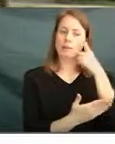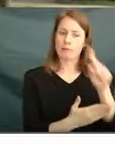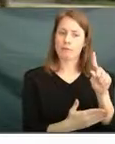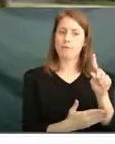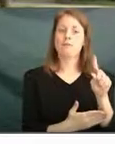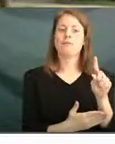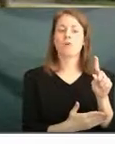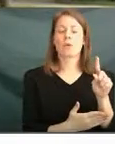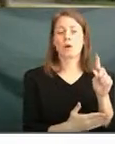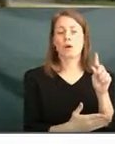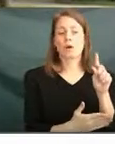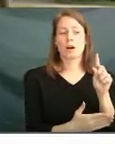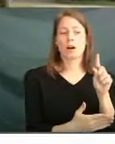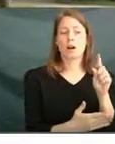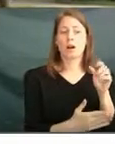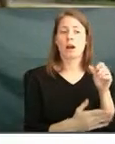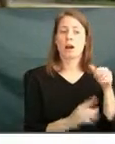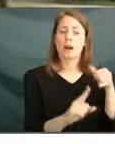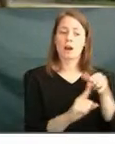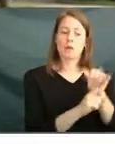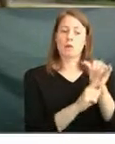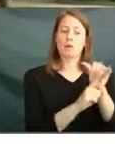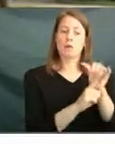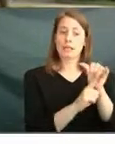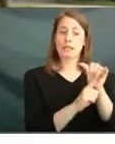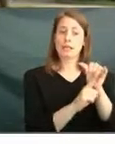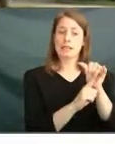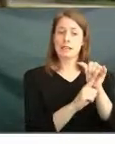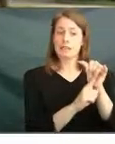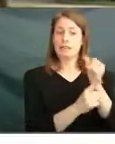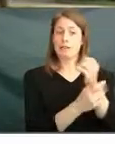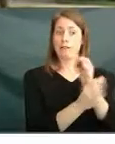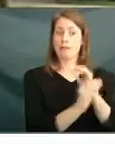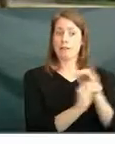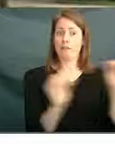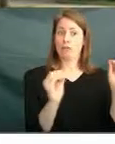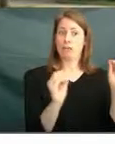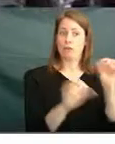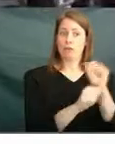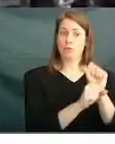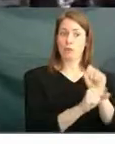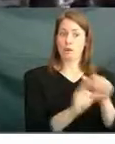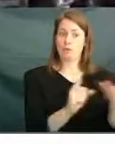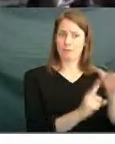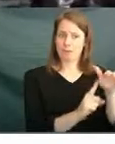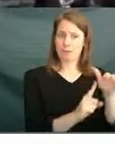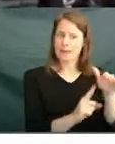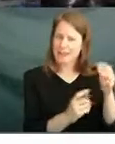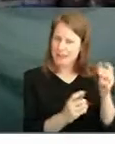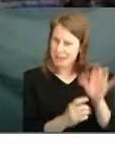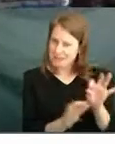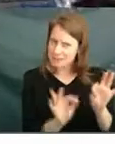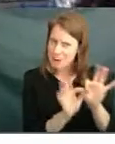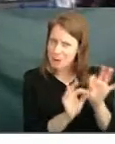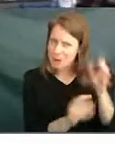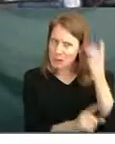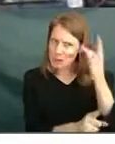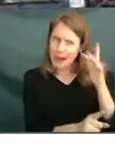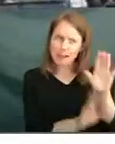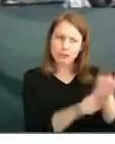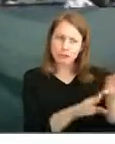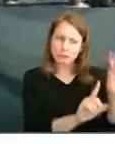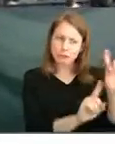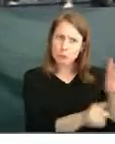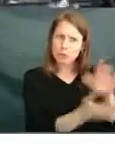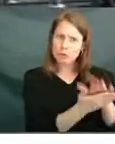children's rights. It gives them the same rights in their workplace as I have in my workplace. Taino School